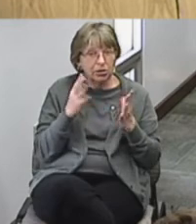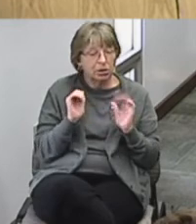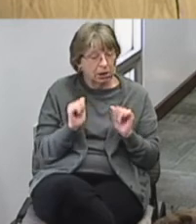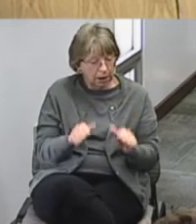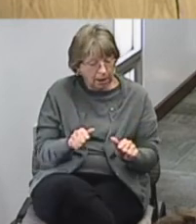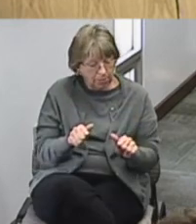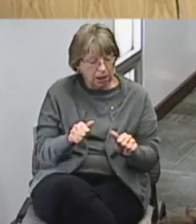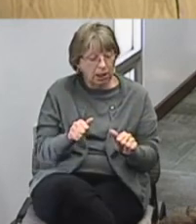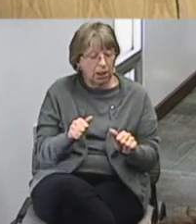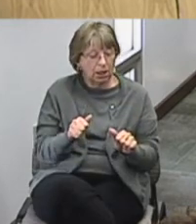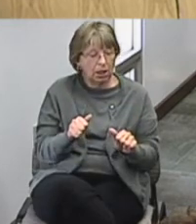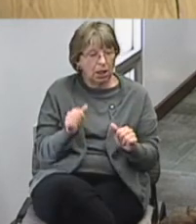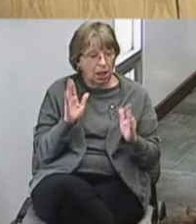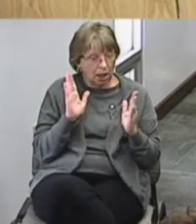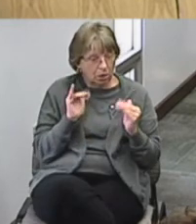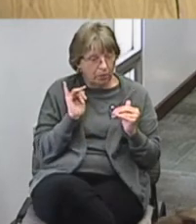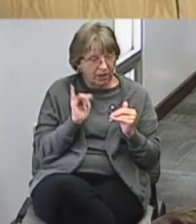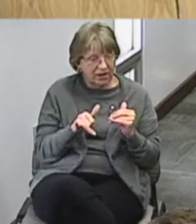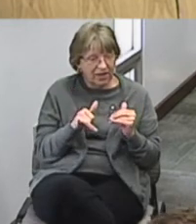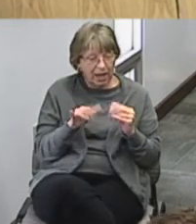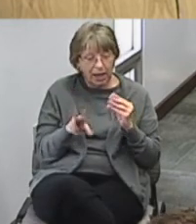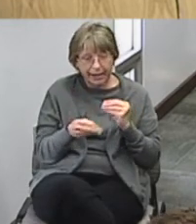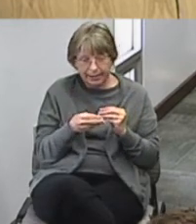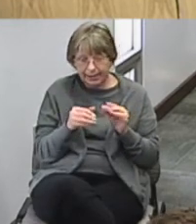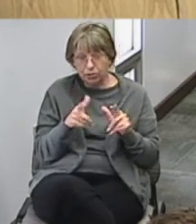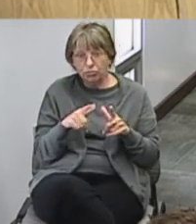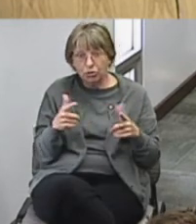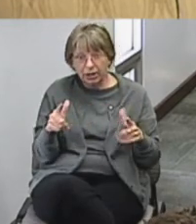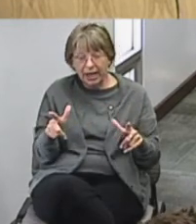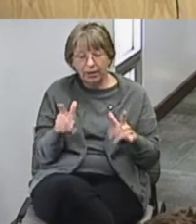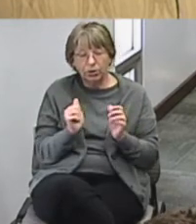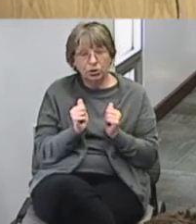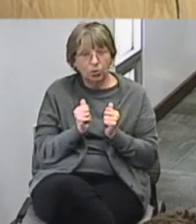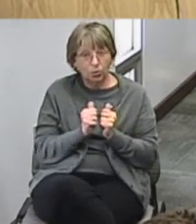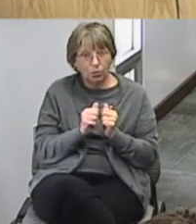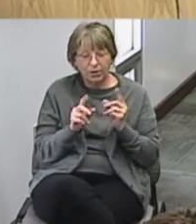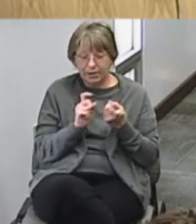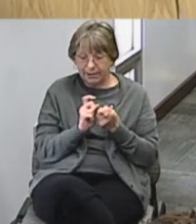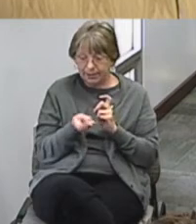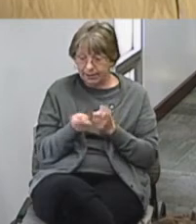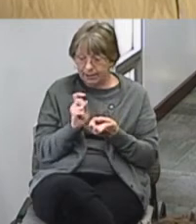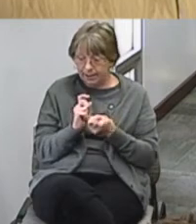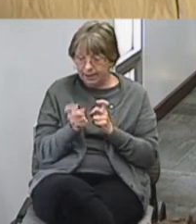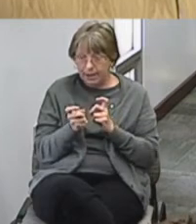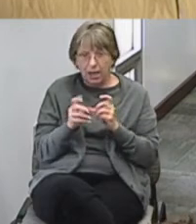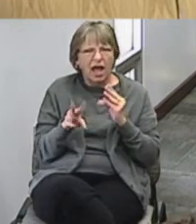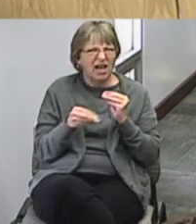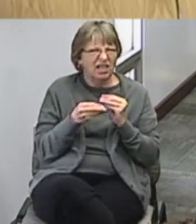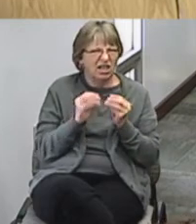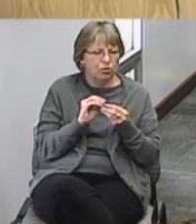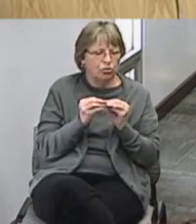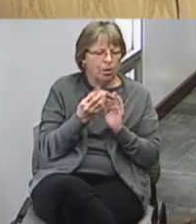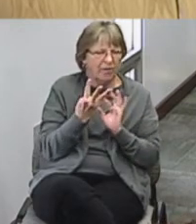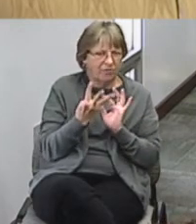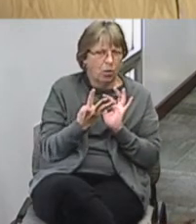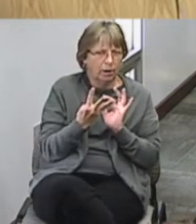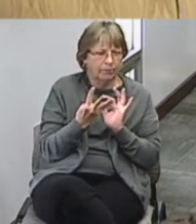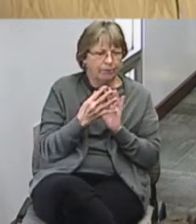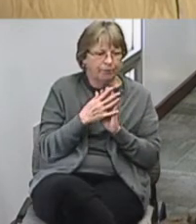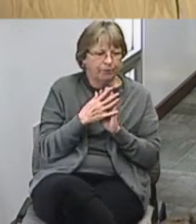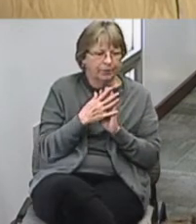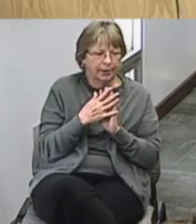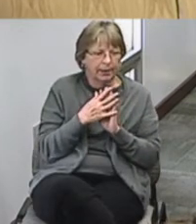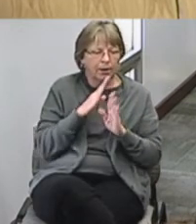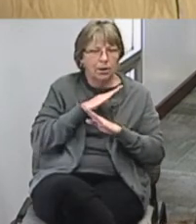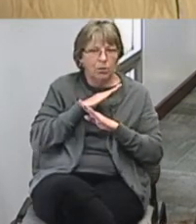And hopefully that additional language, along with the amendments or additions to number 4, will